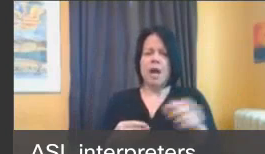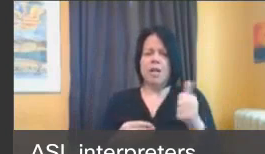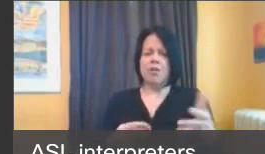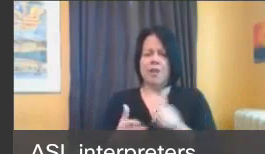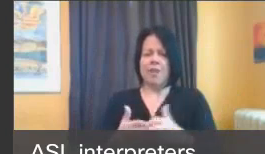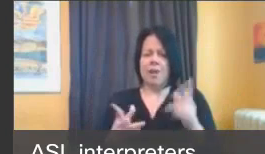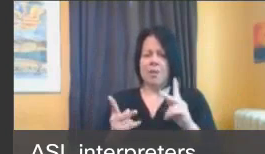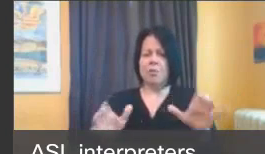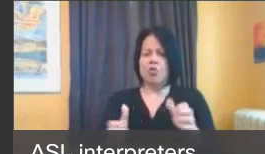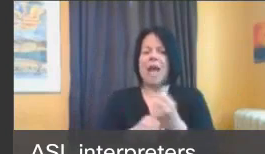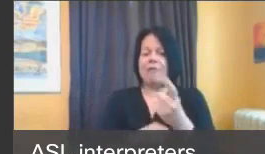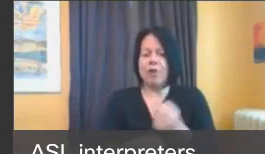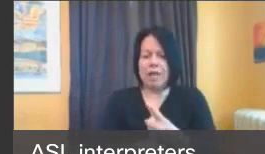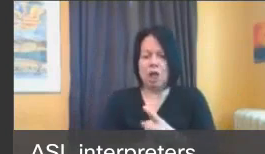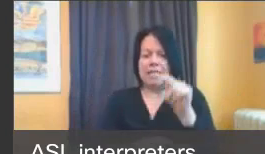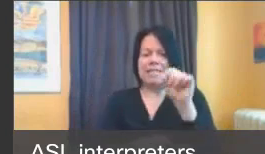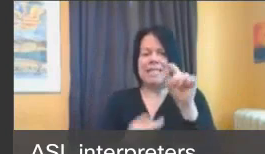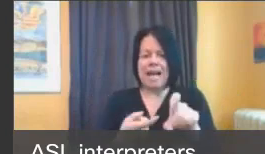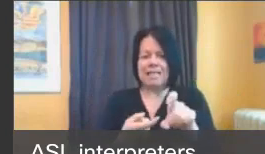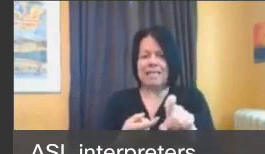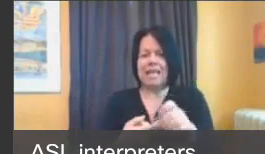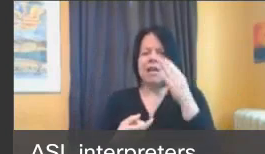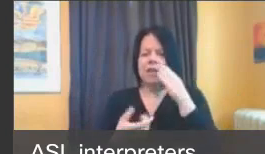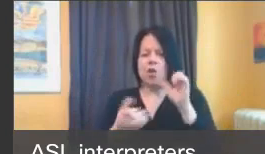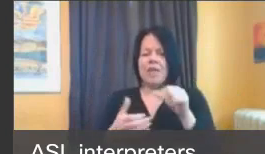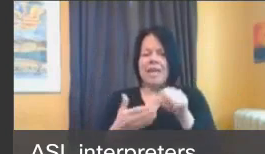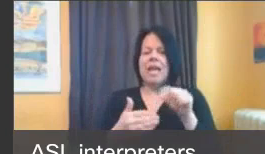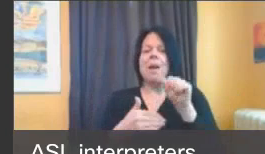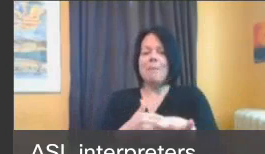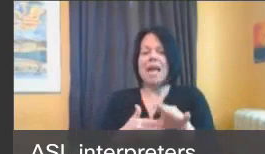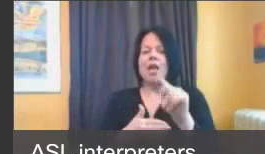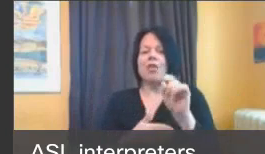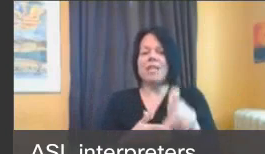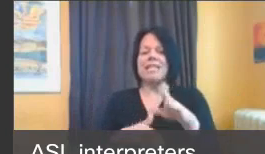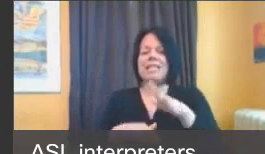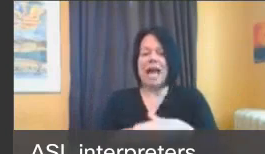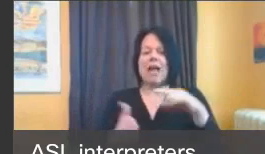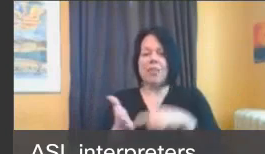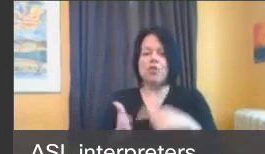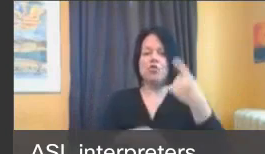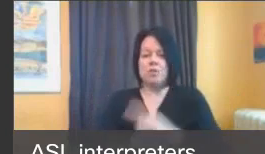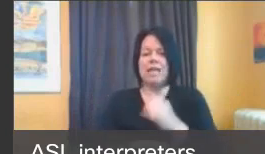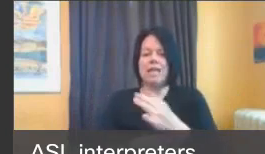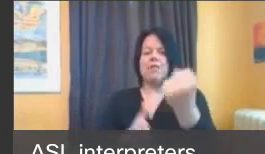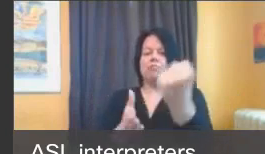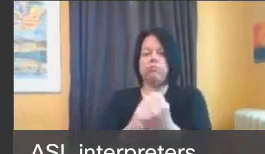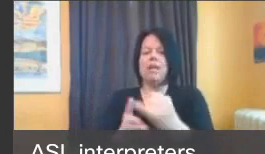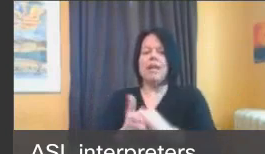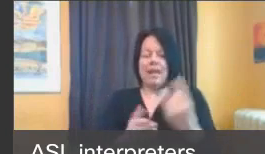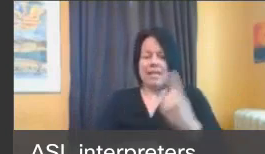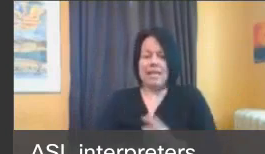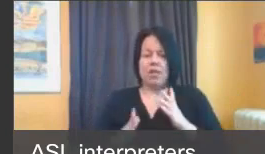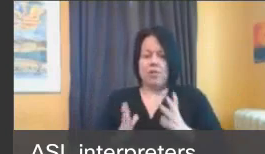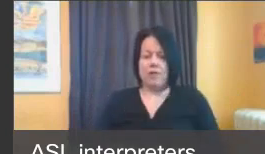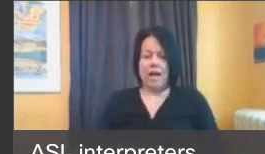is taxes, right? And people know that they can mail their taxes on that due date, and if it's postmarked that day, they're okay. And